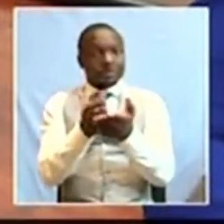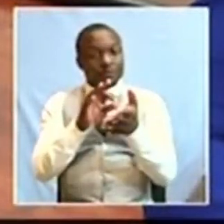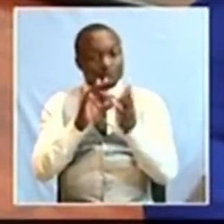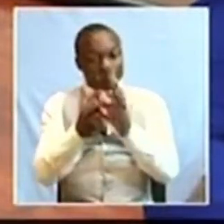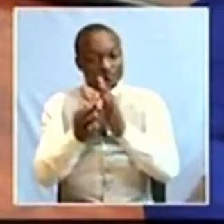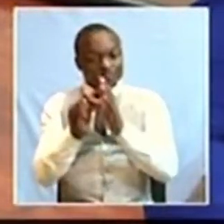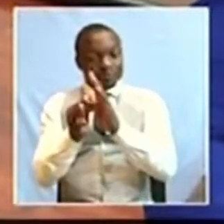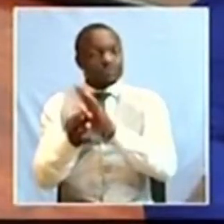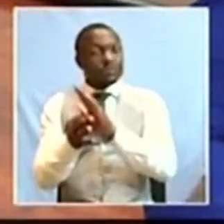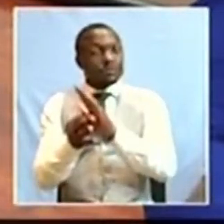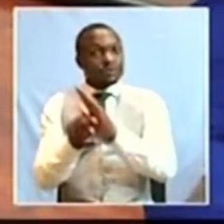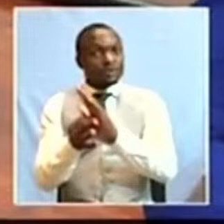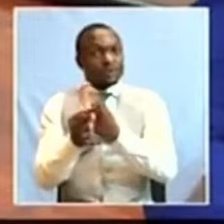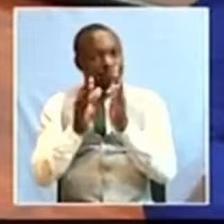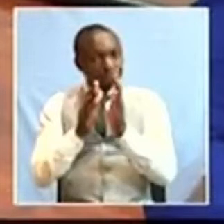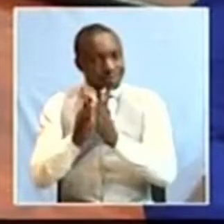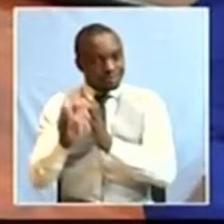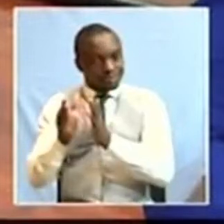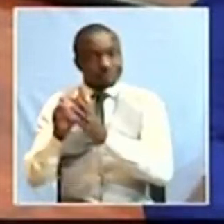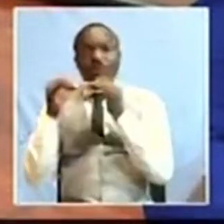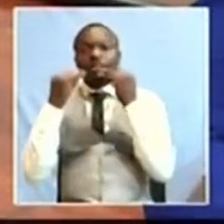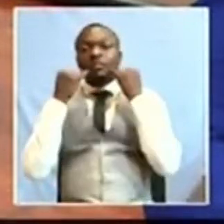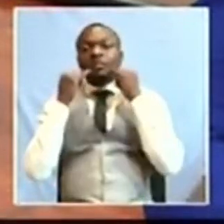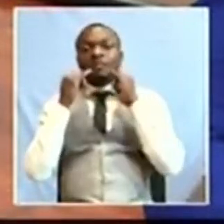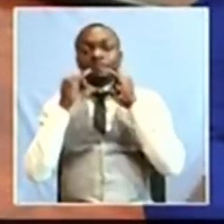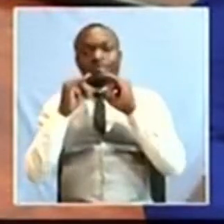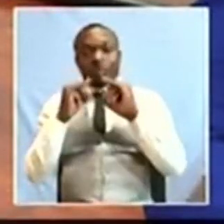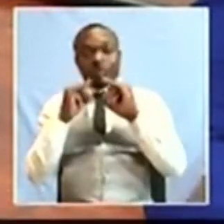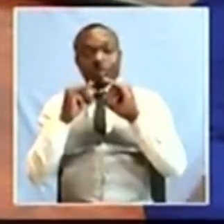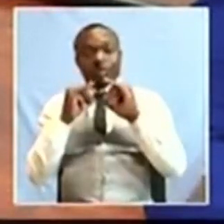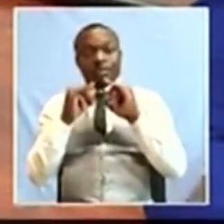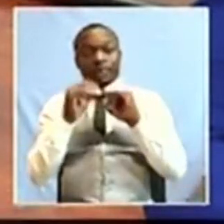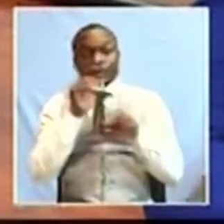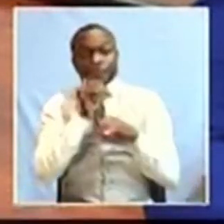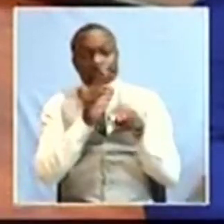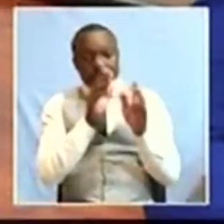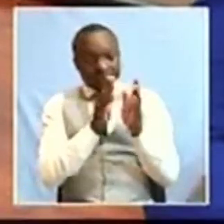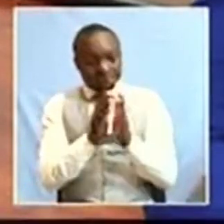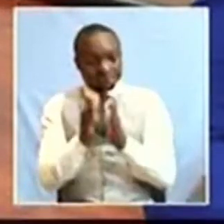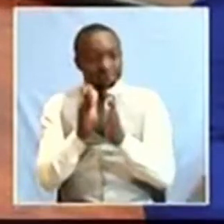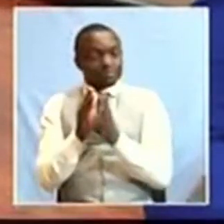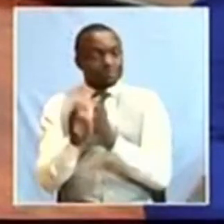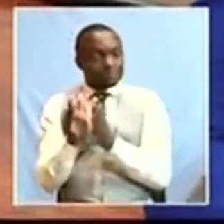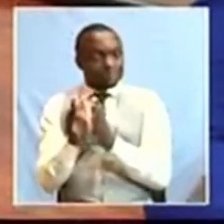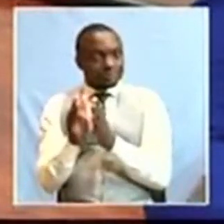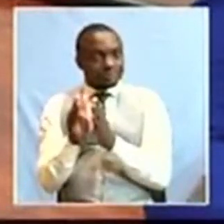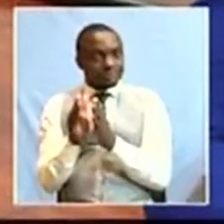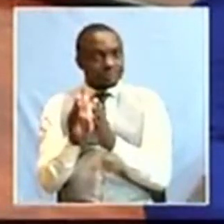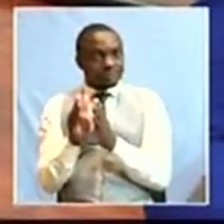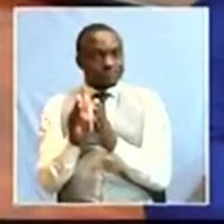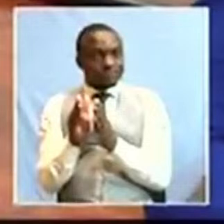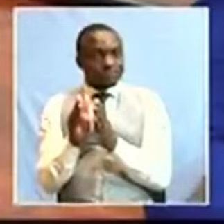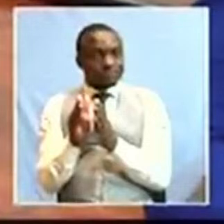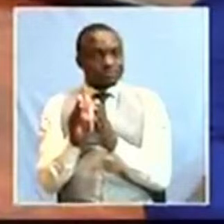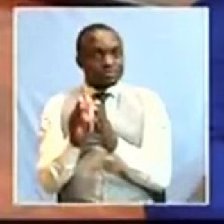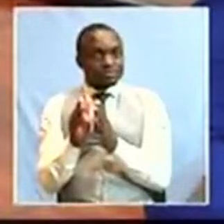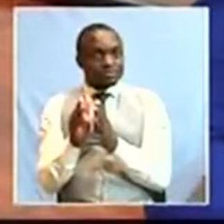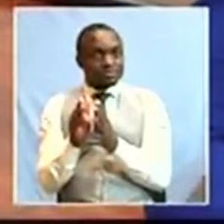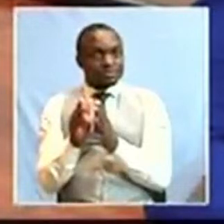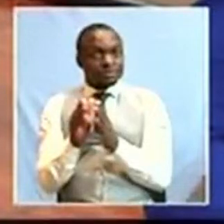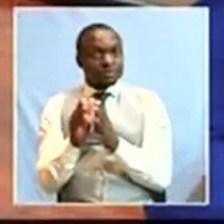and physical planning information relating to layout plans and existing